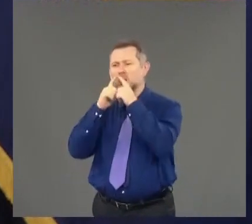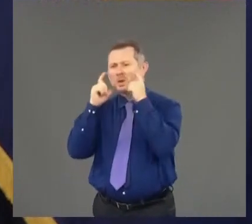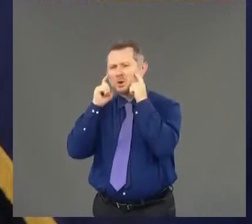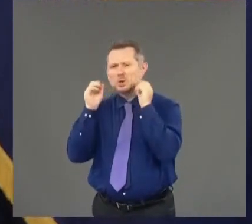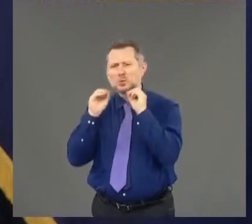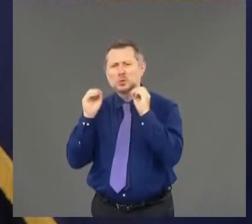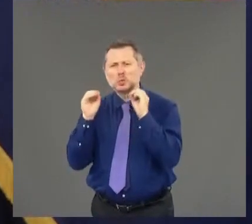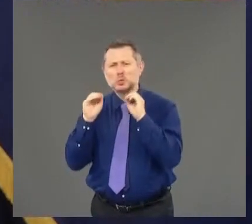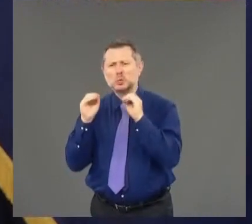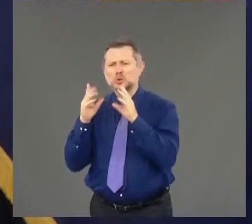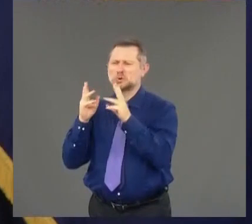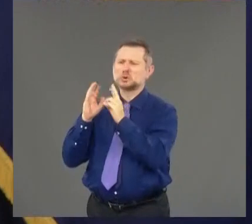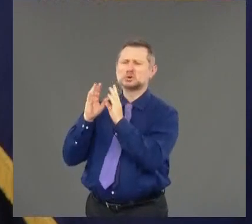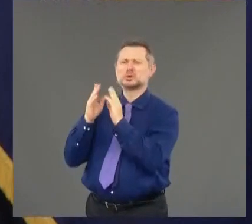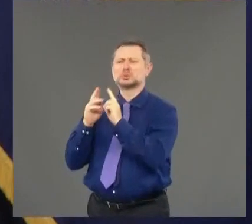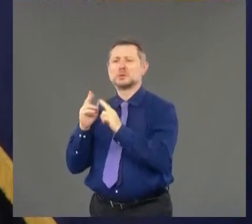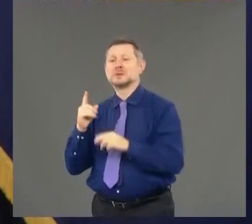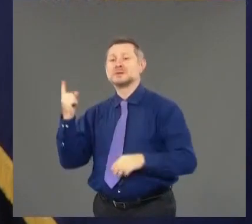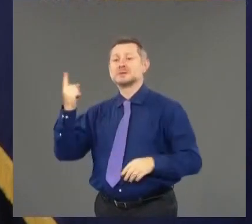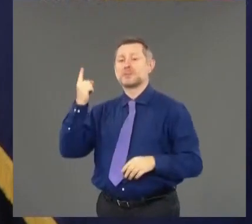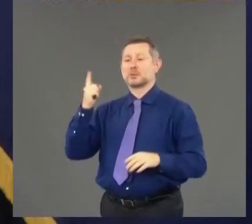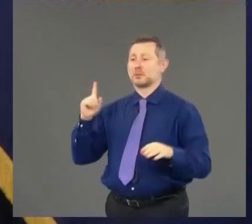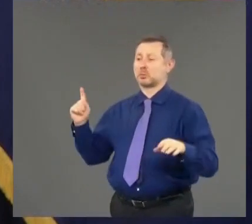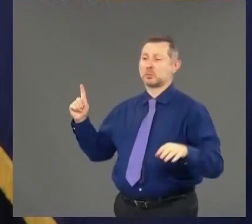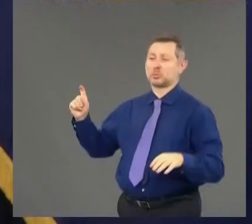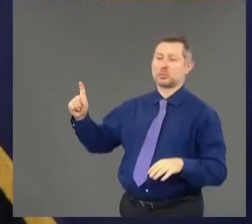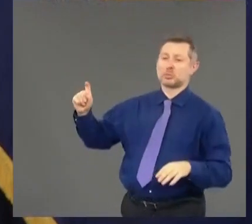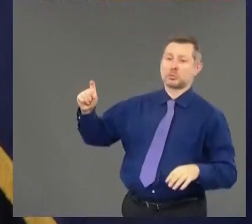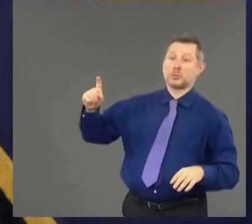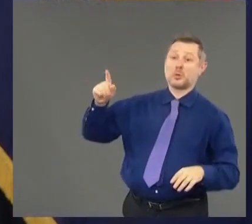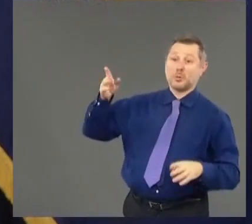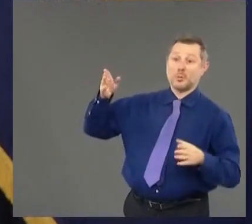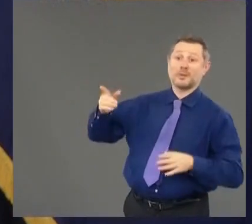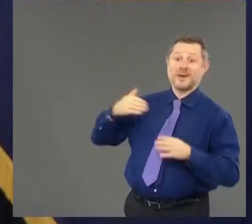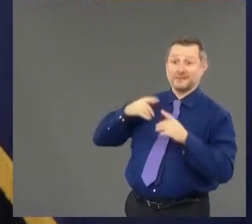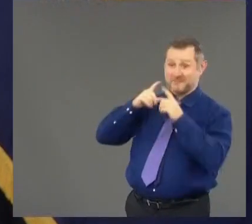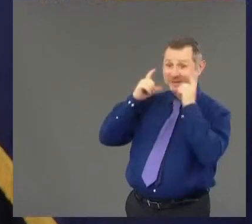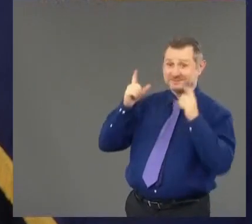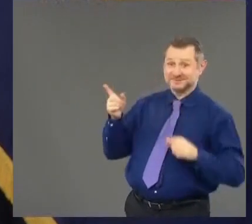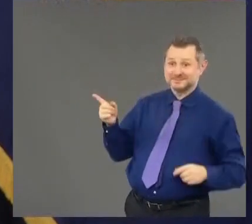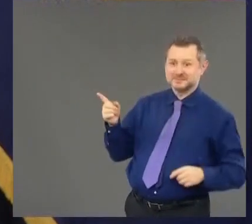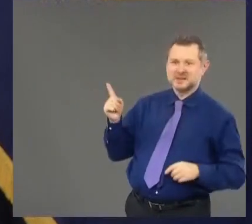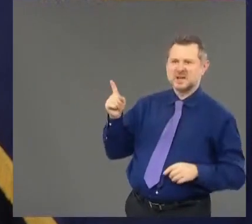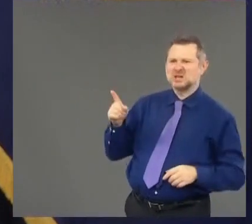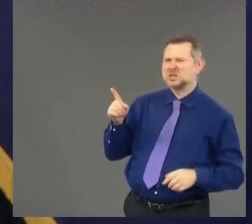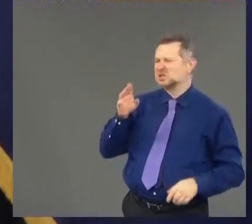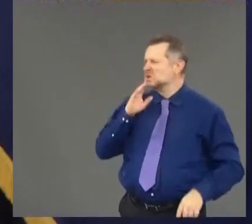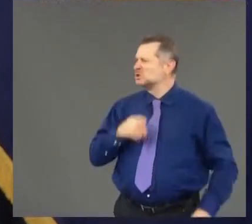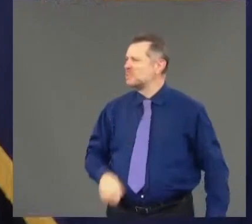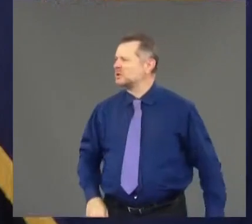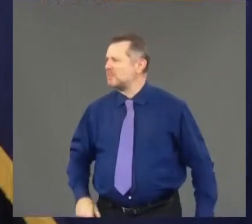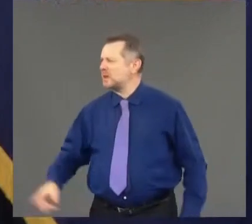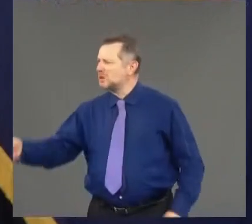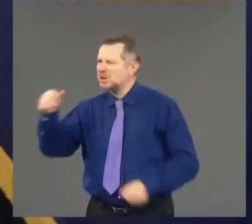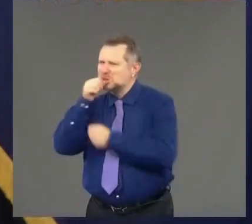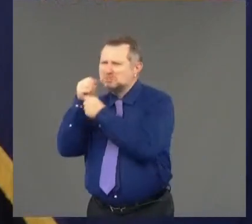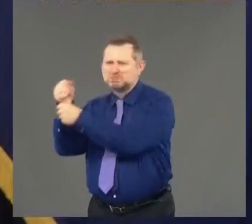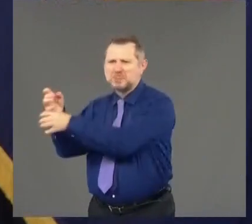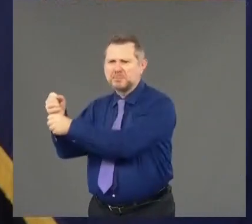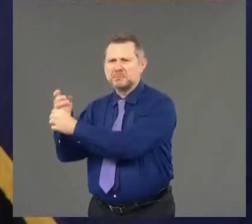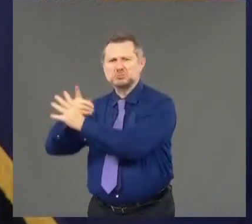Somebody walks by with a mask, gives them an earful. I mean, an